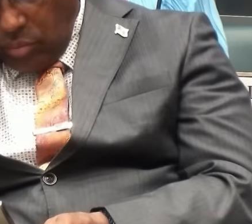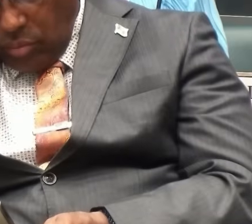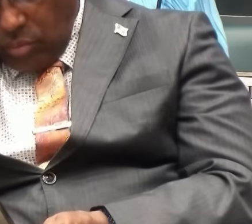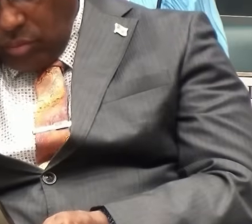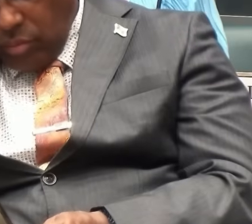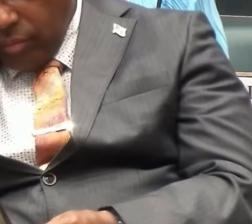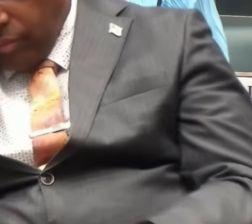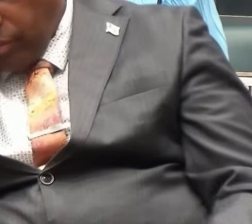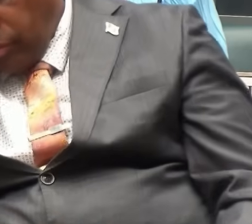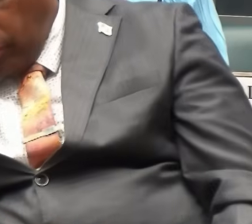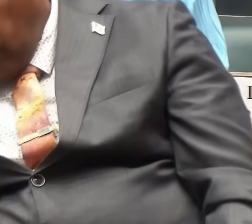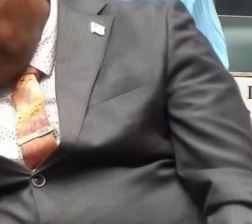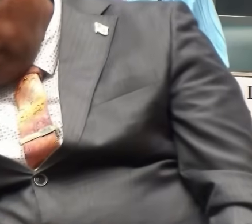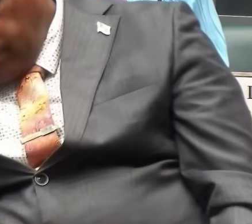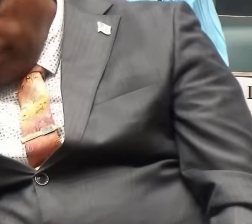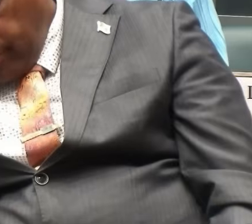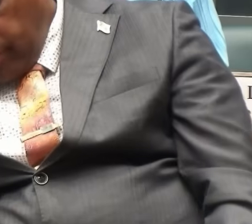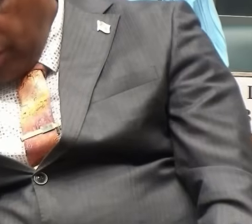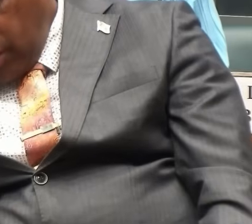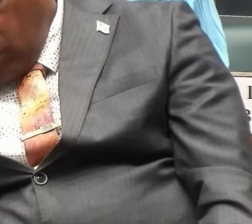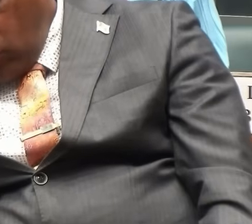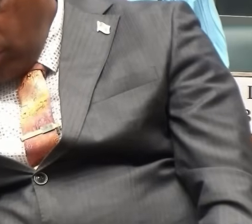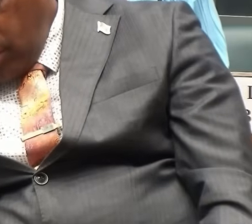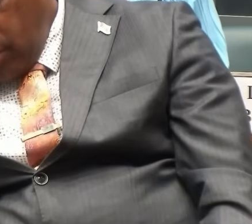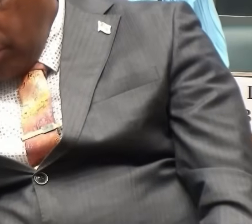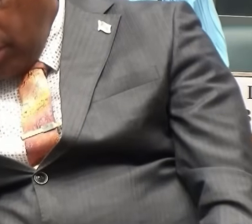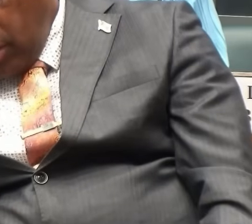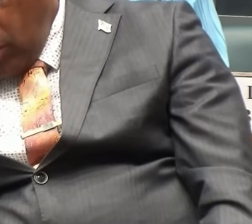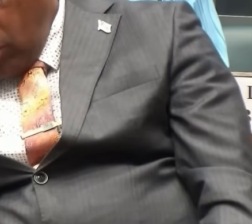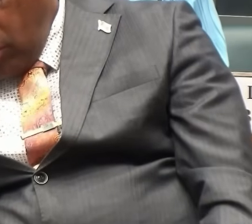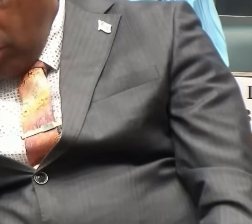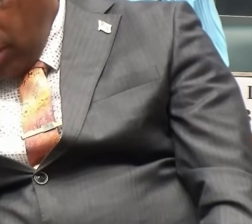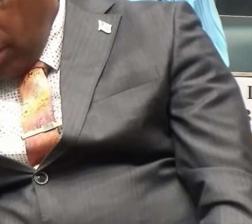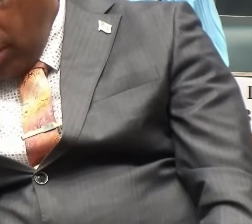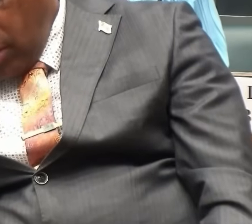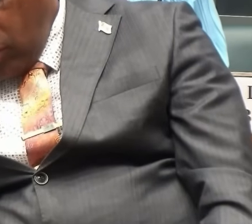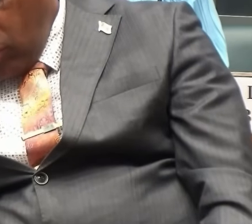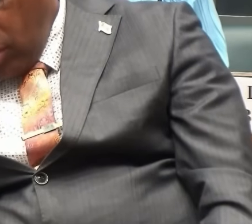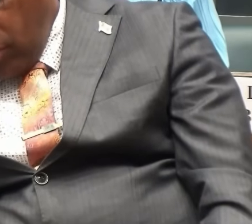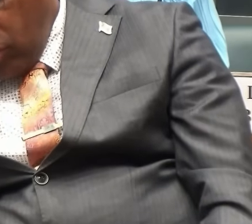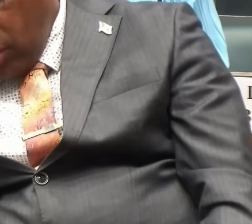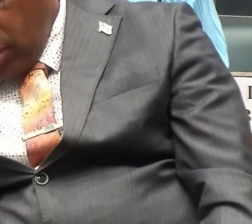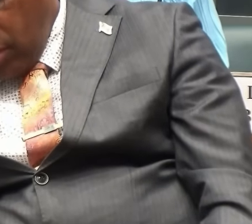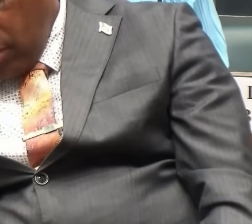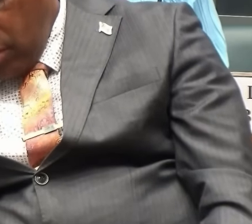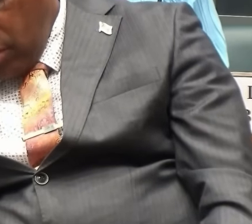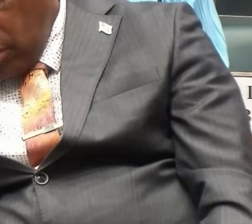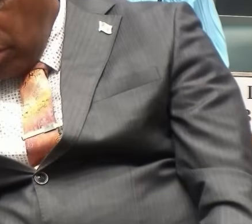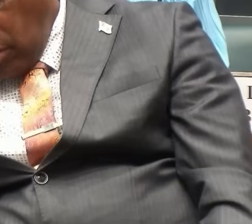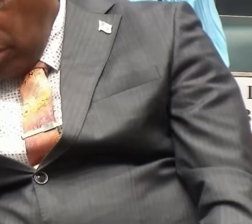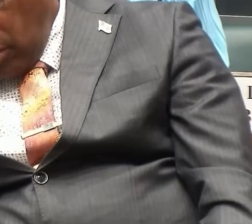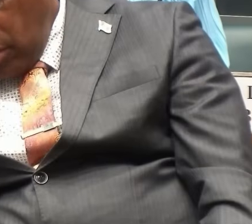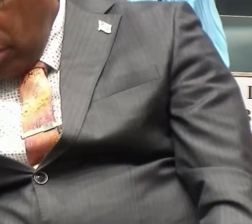people are not going to vote for you next time in the election. I mean, this is coming from a man who, despite holding the coattail of his